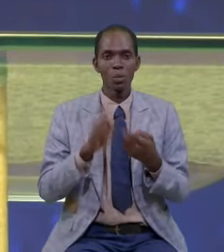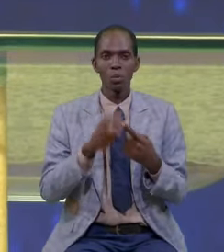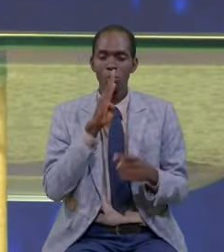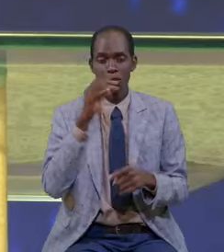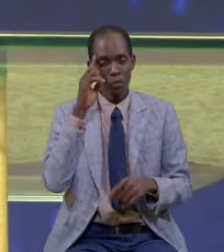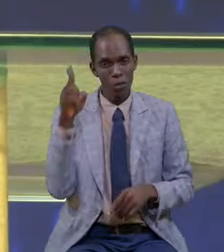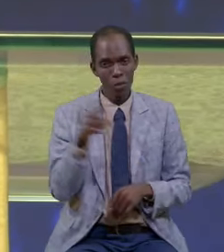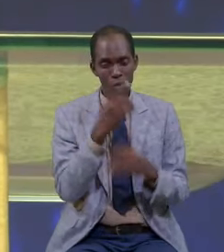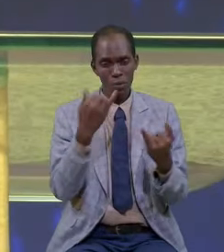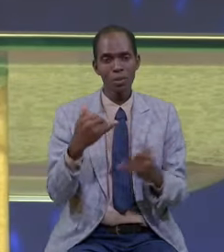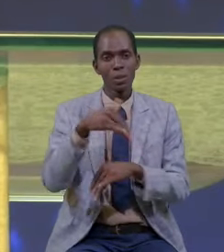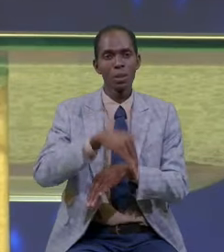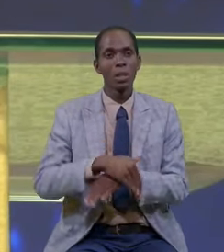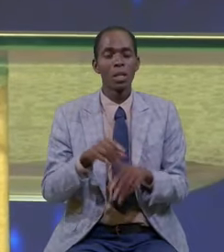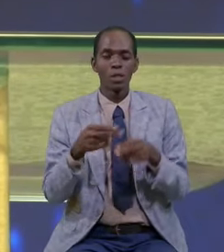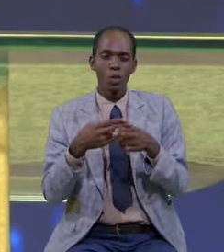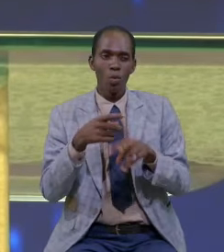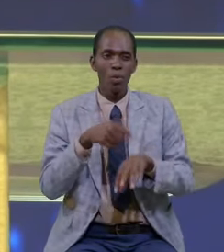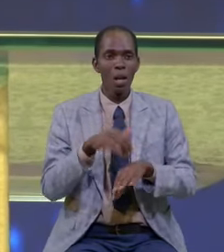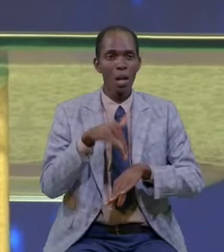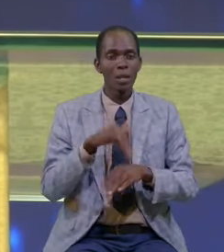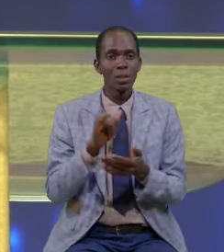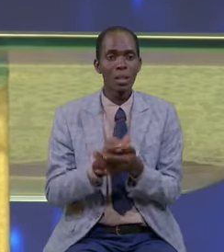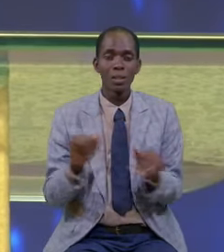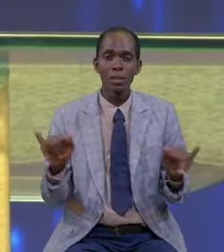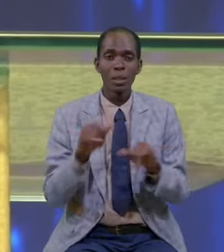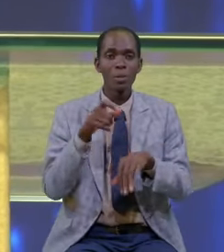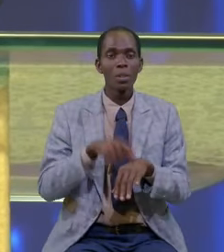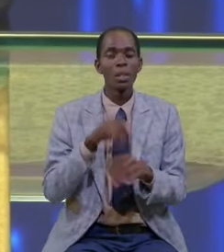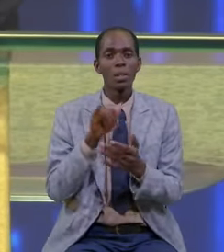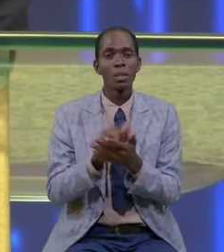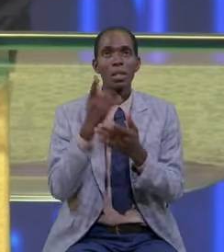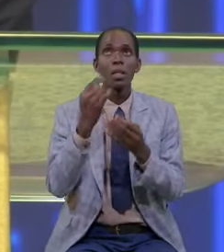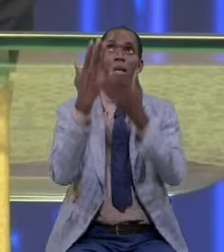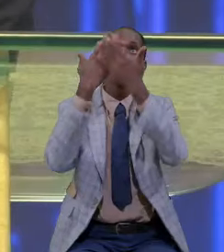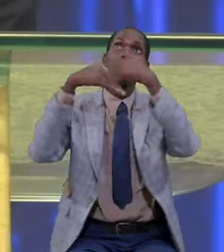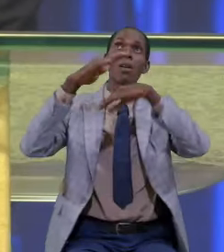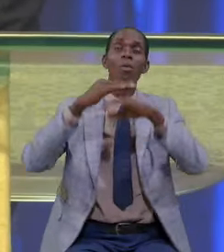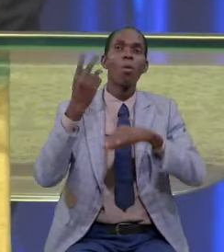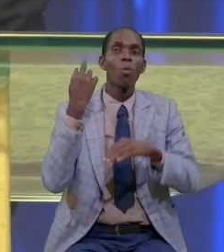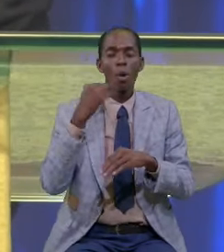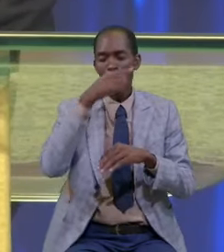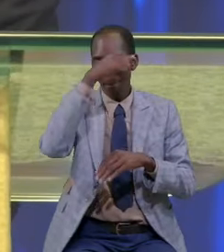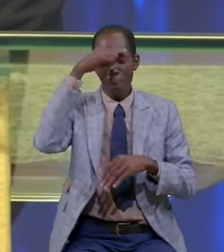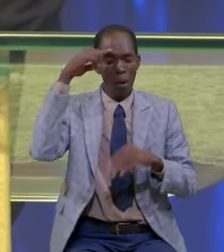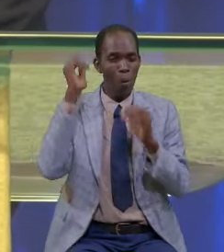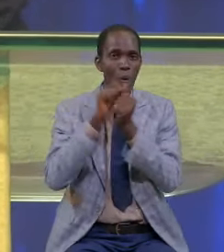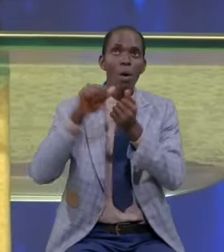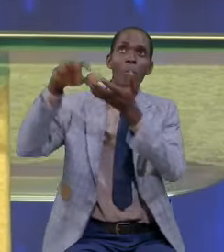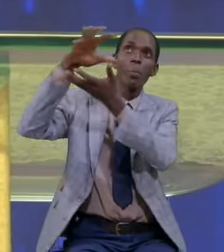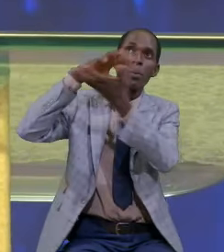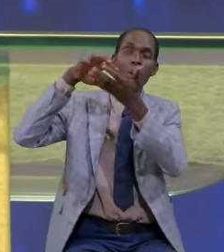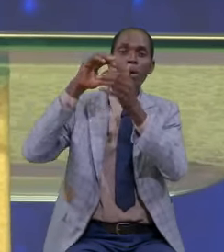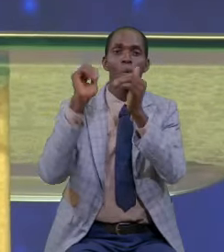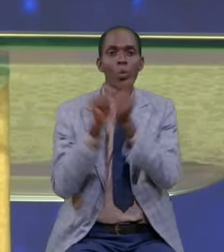the meanwhile, at that very time, that the heaven was black with clouds and wind, and